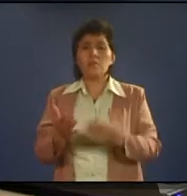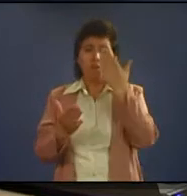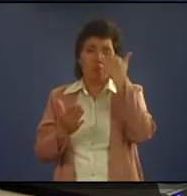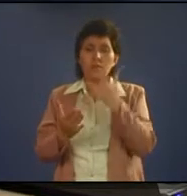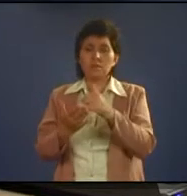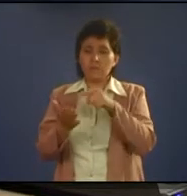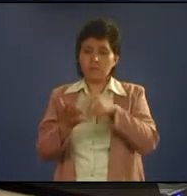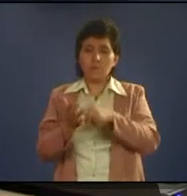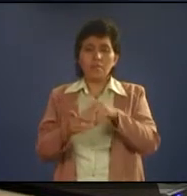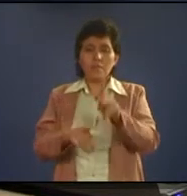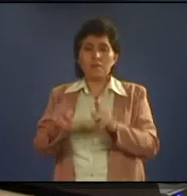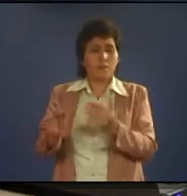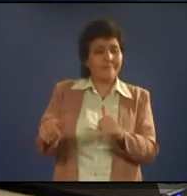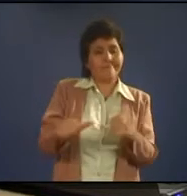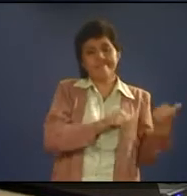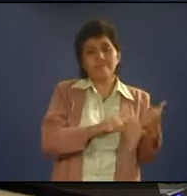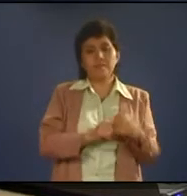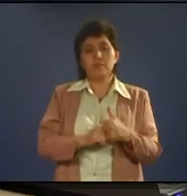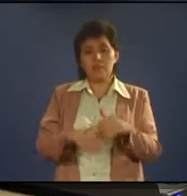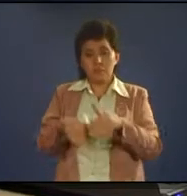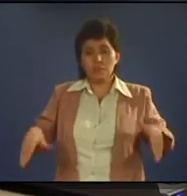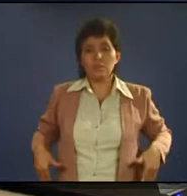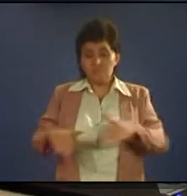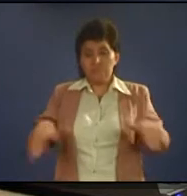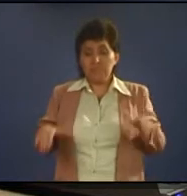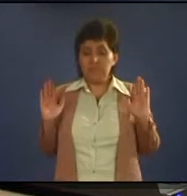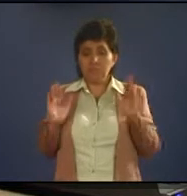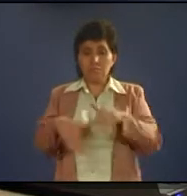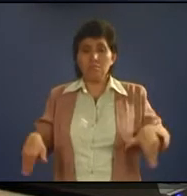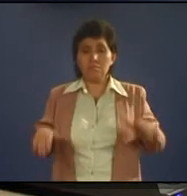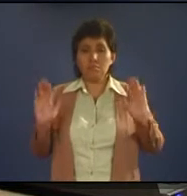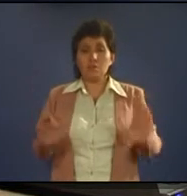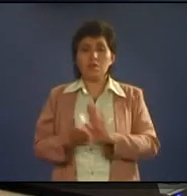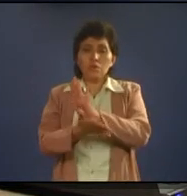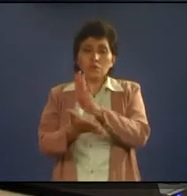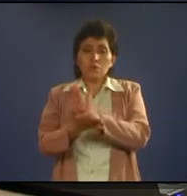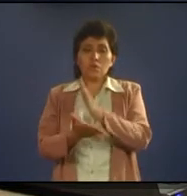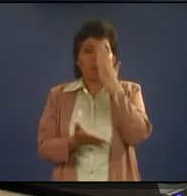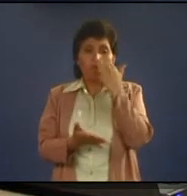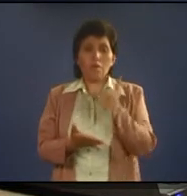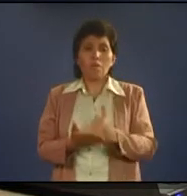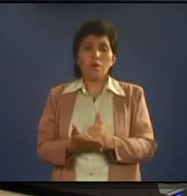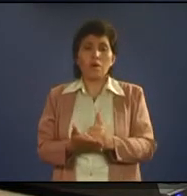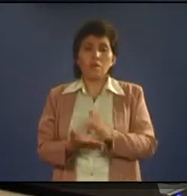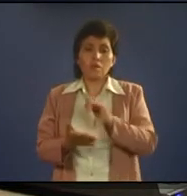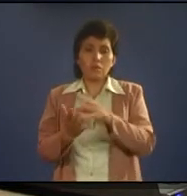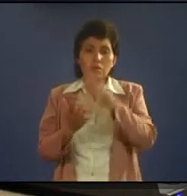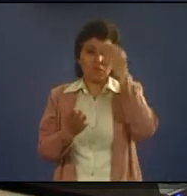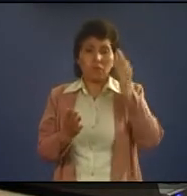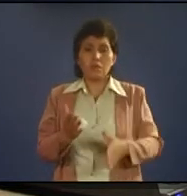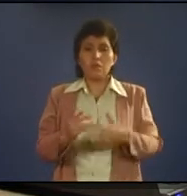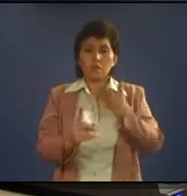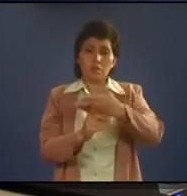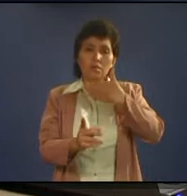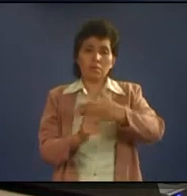Now this happens obviously more in the schools when the students are kicked out by their groups. Okay.